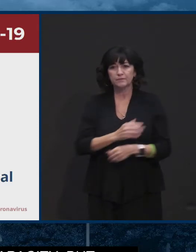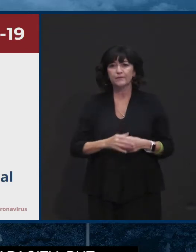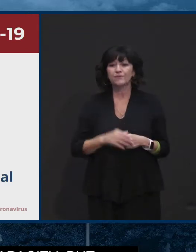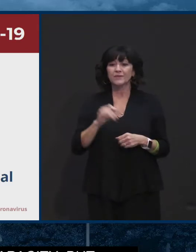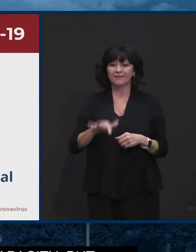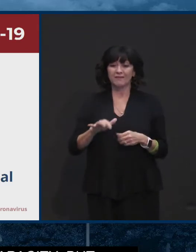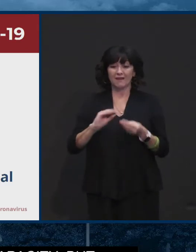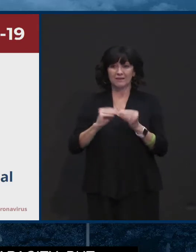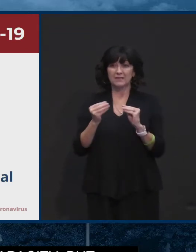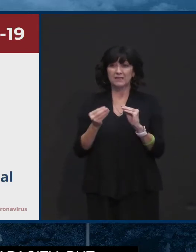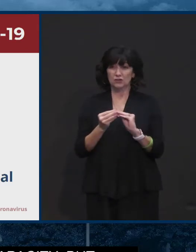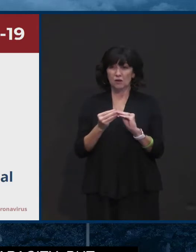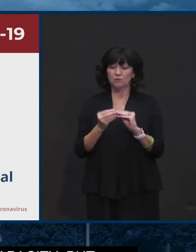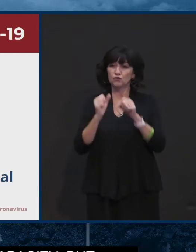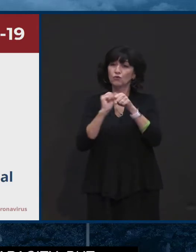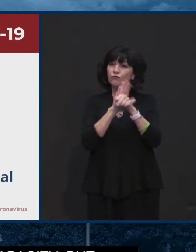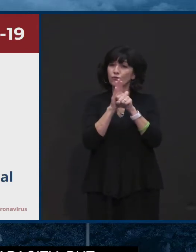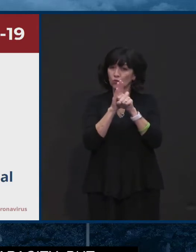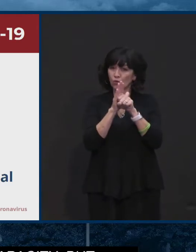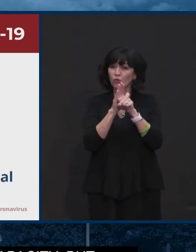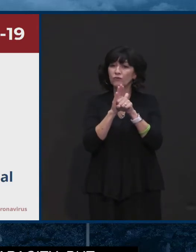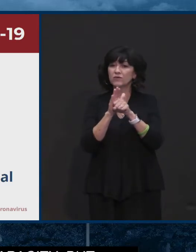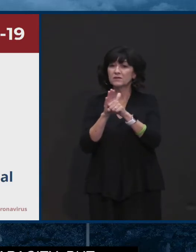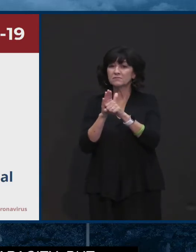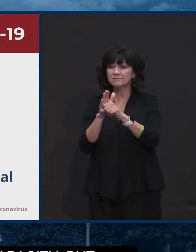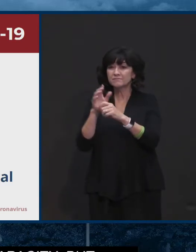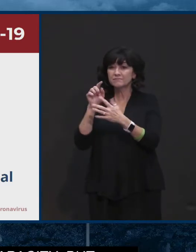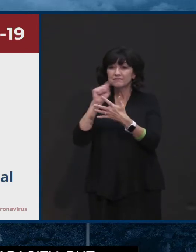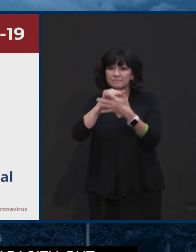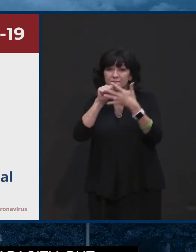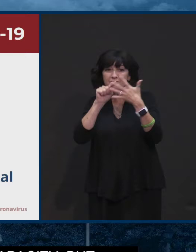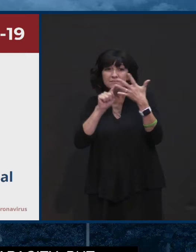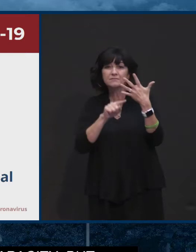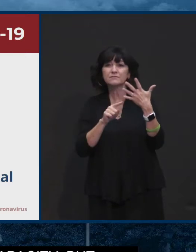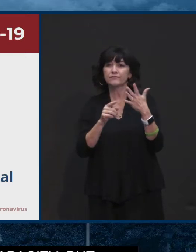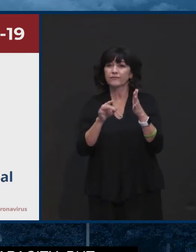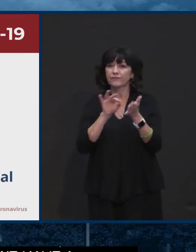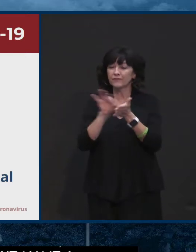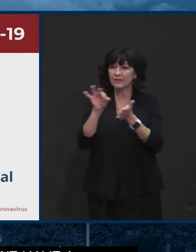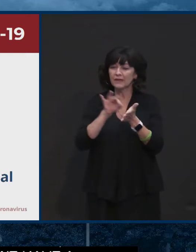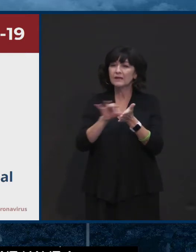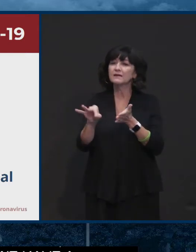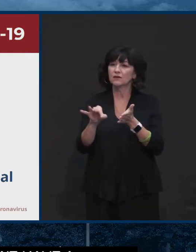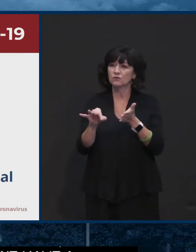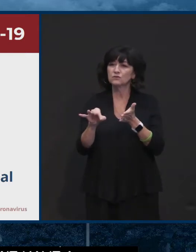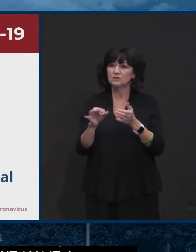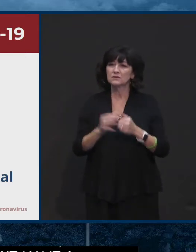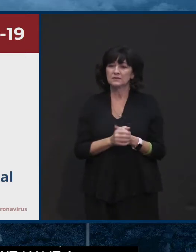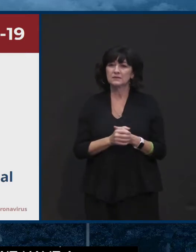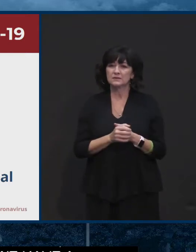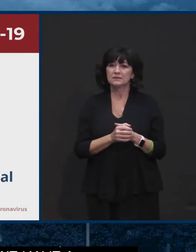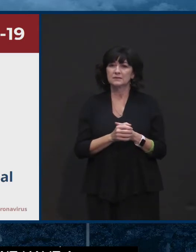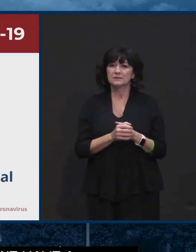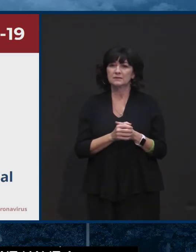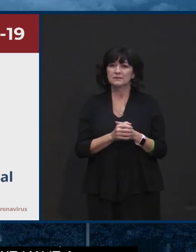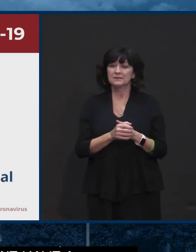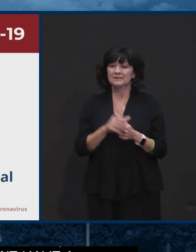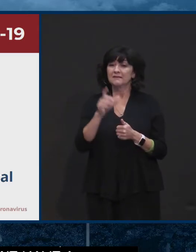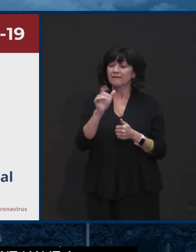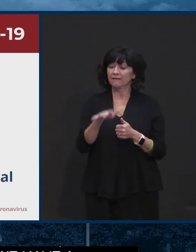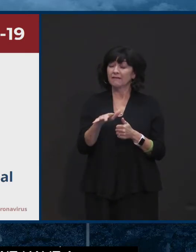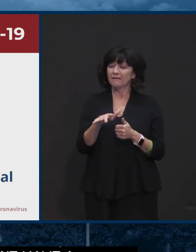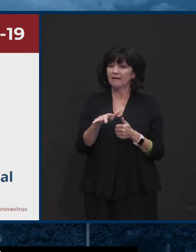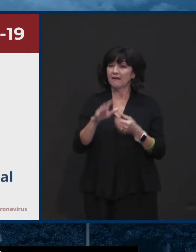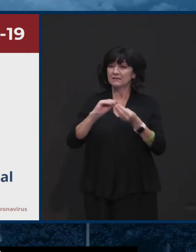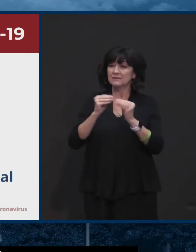to see more hospitalizations, and sadly, the longest lagging indicator